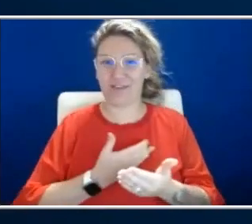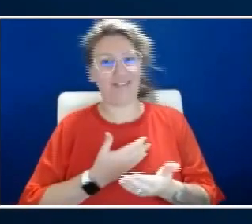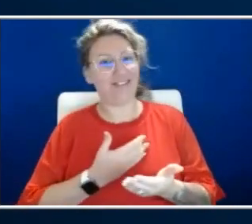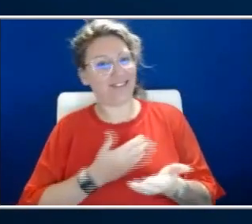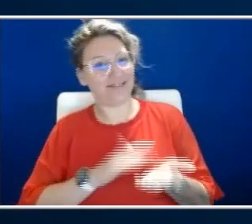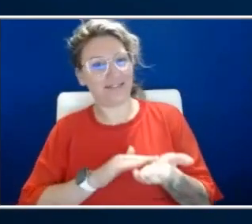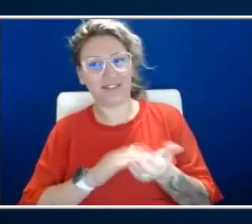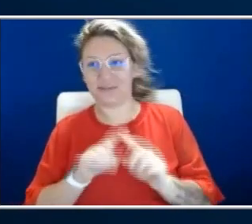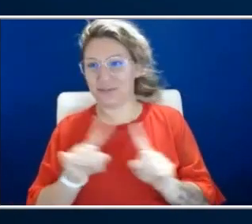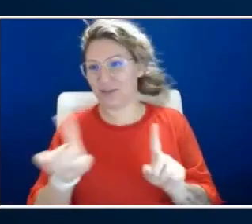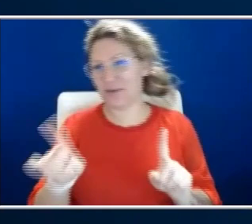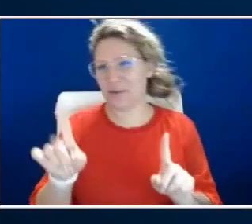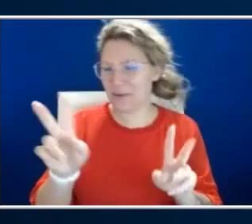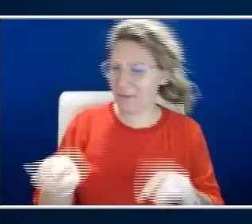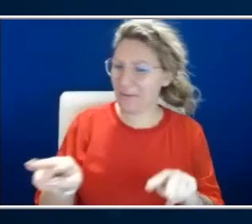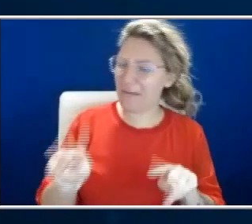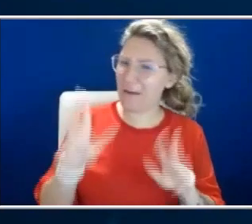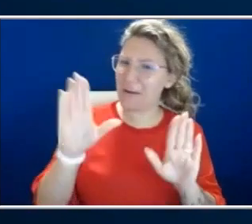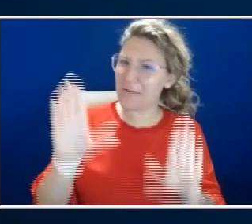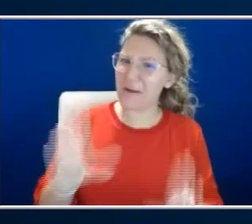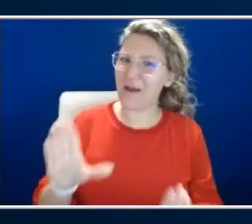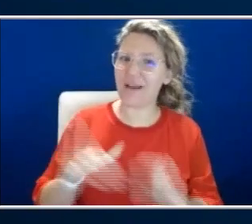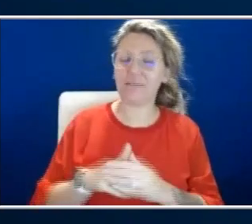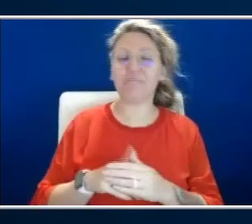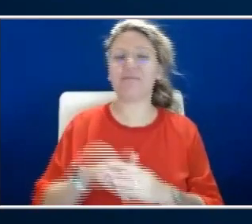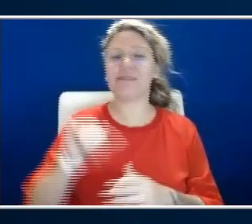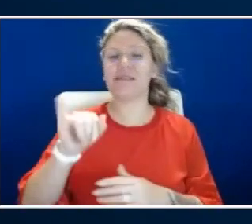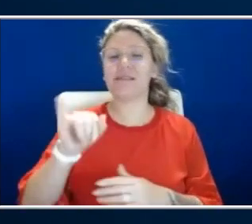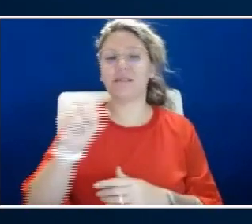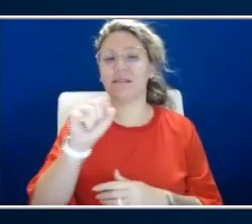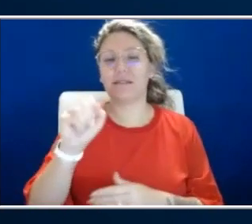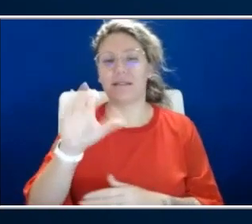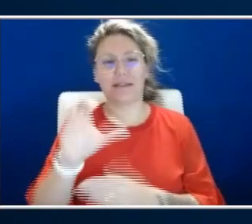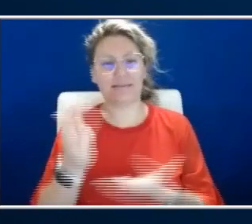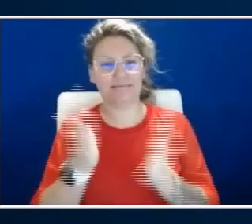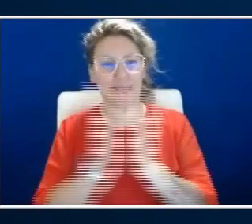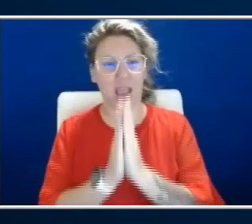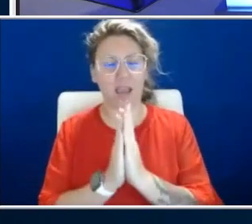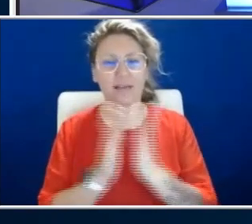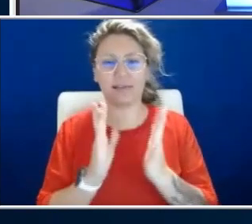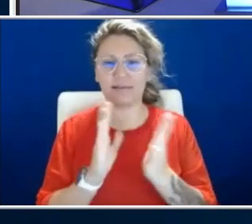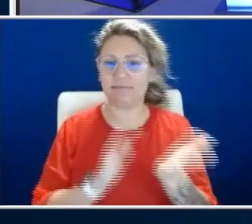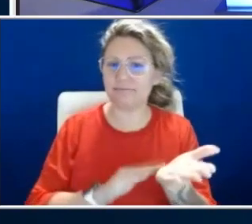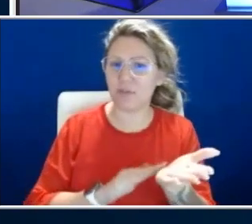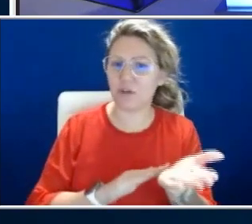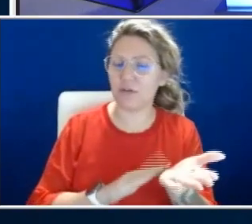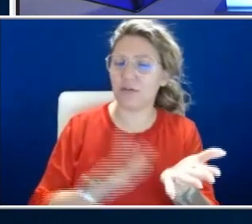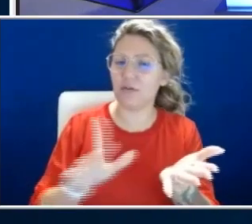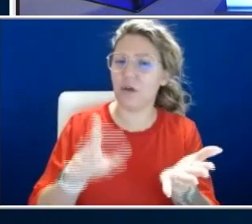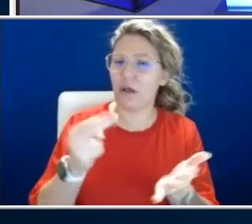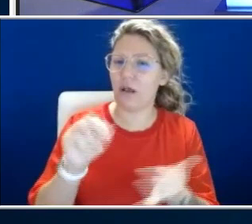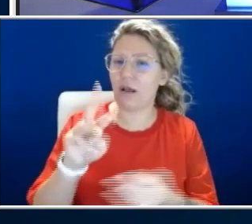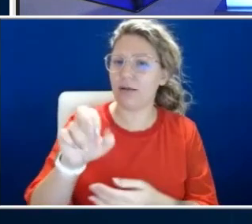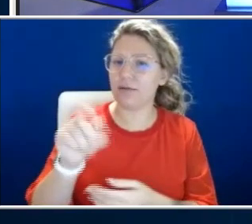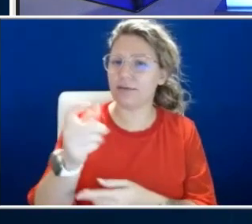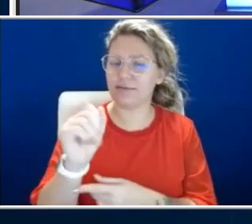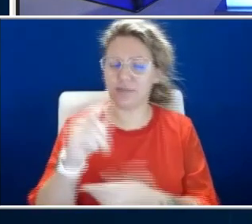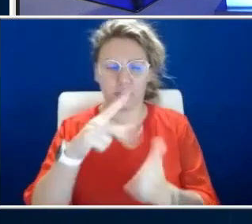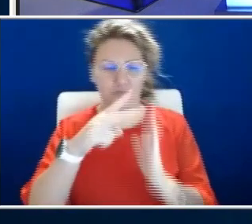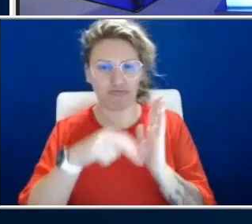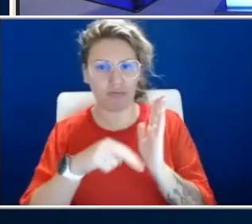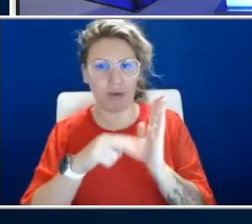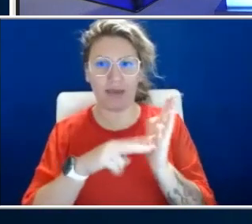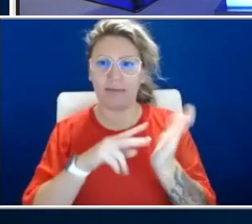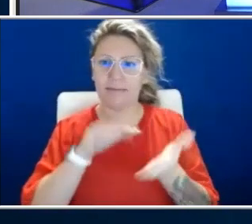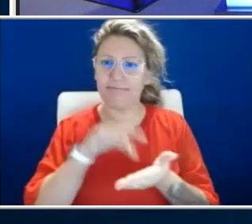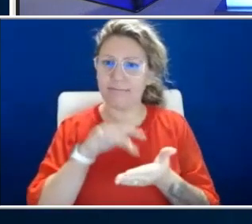great, Christie. I do have a question from Isaac. This is for Dr. Hawkinson. Isaac writes, I read the study by the Department of Health and Human Services